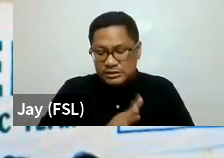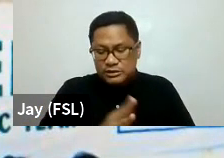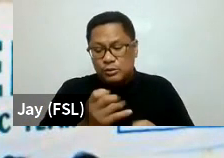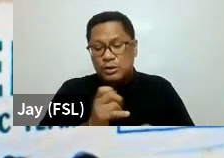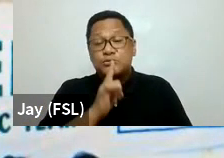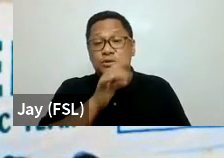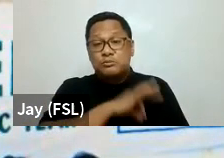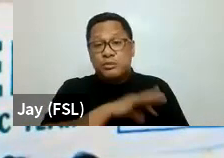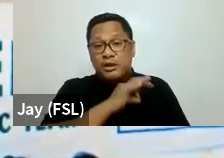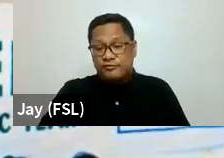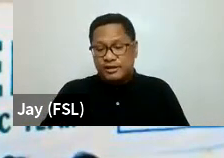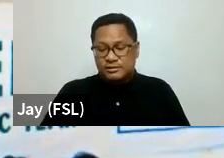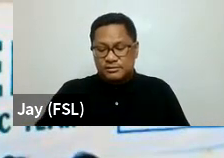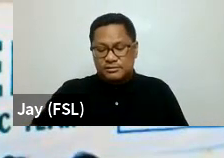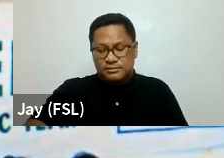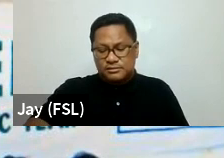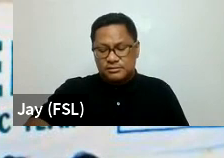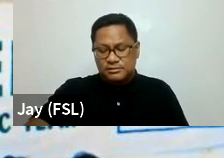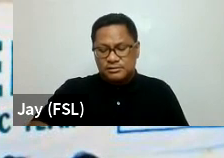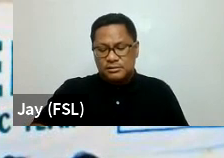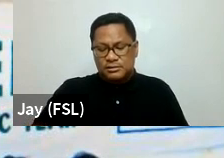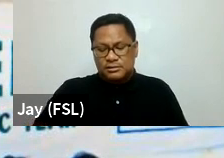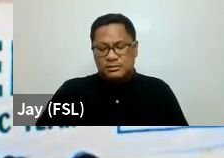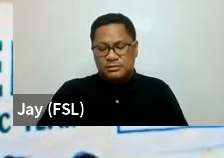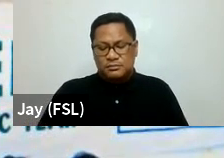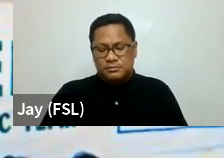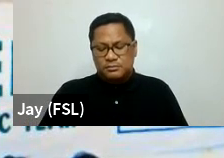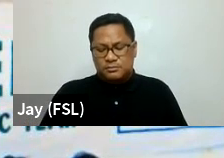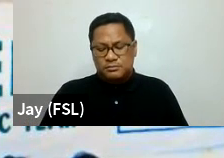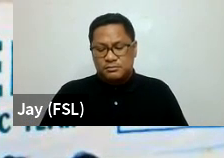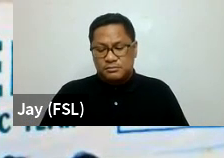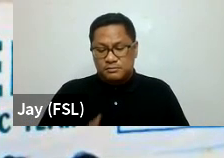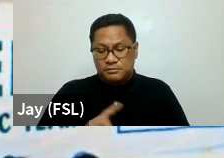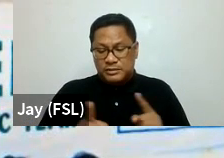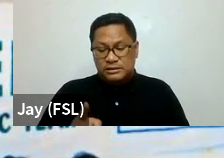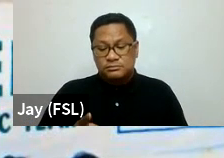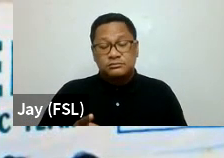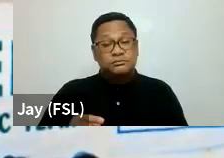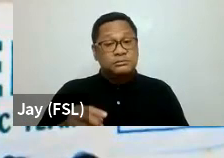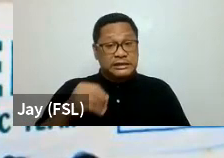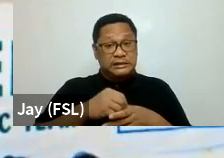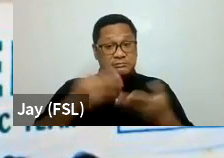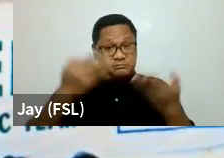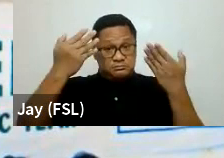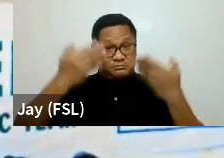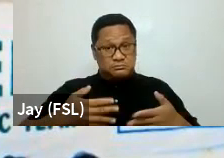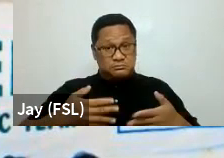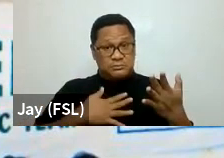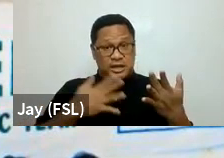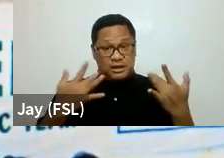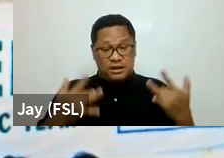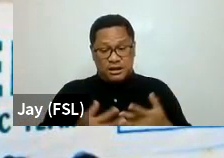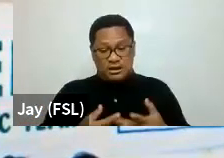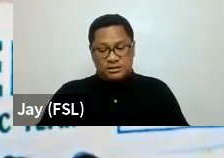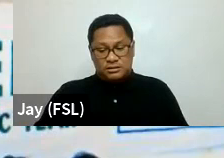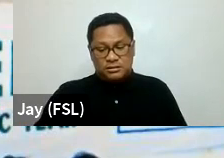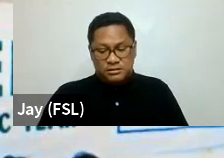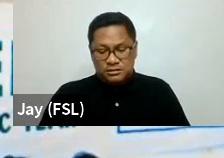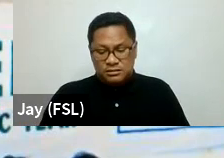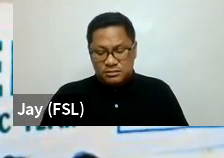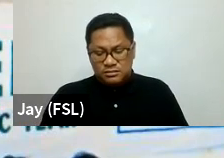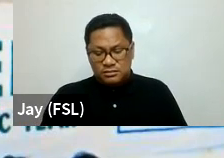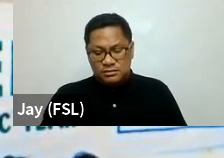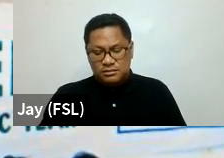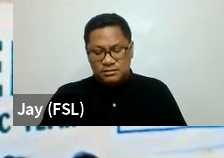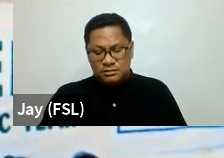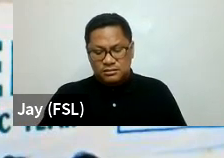a way, right? Parang profit. But in my case, my heart is not only